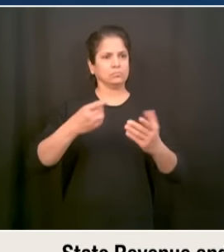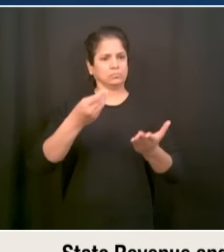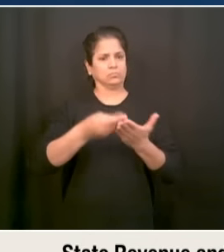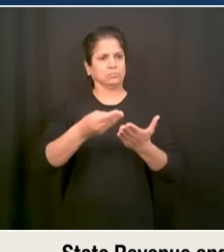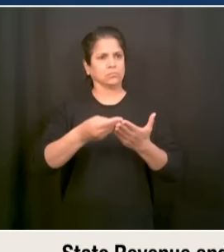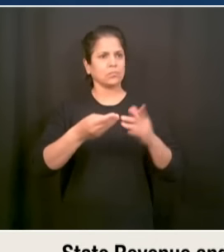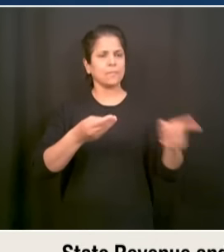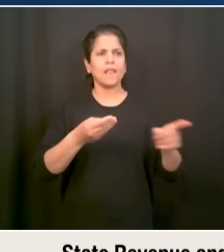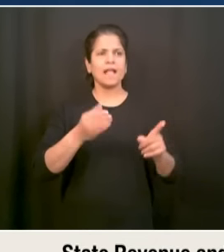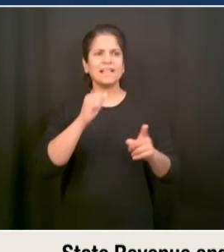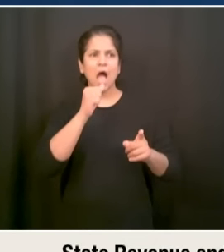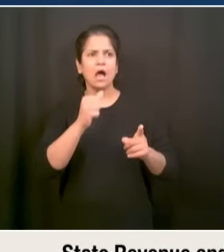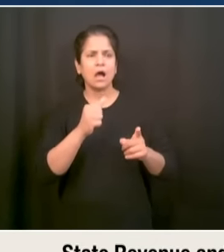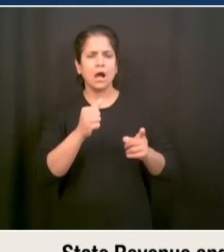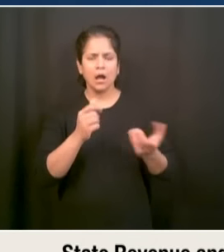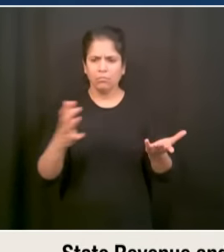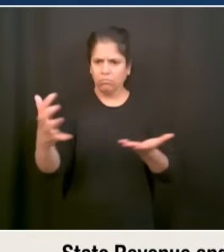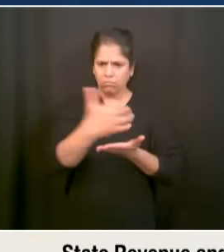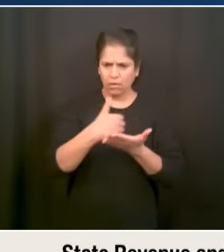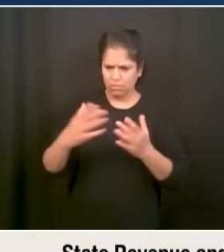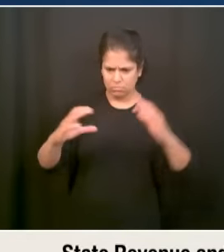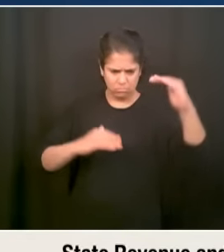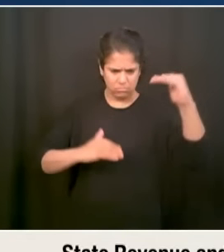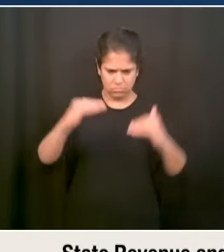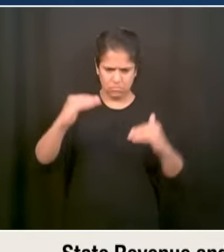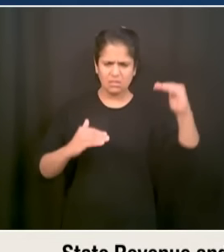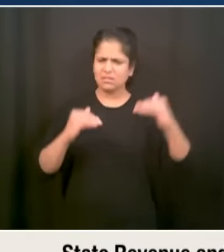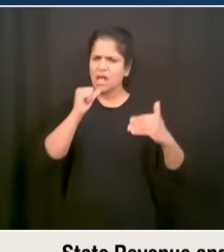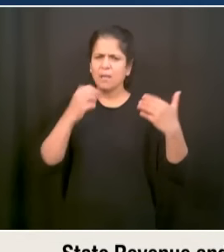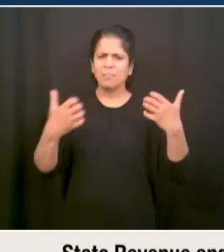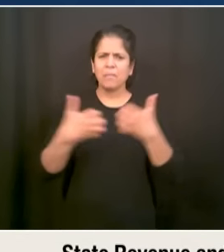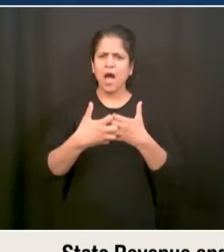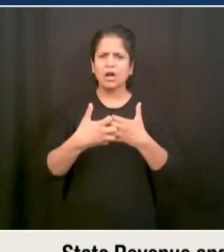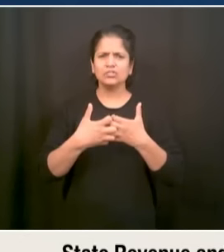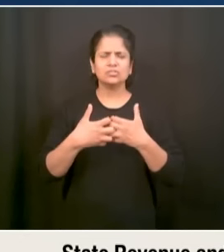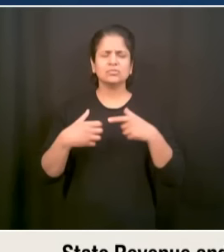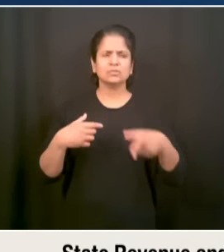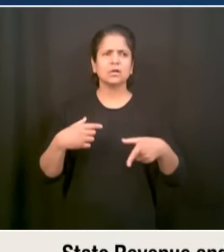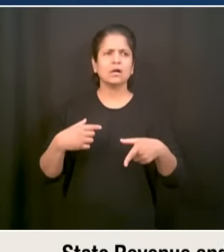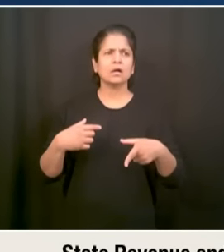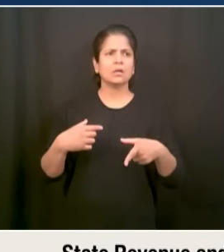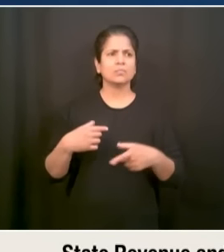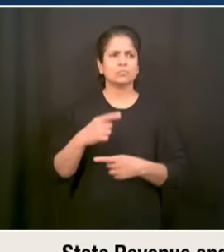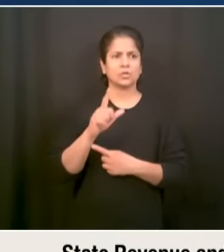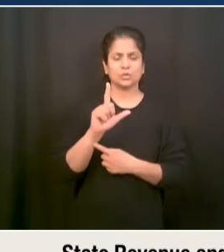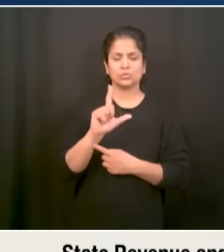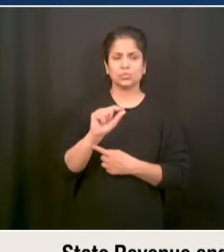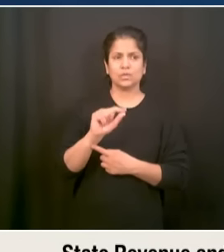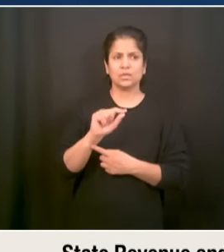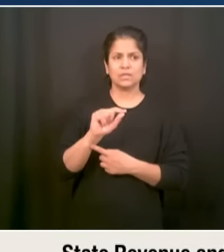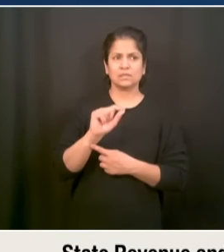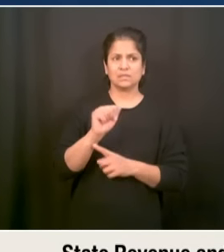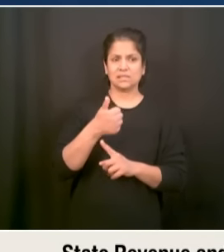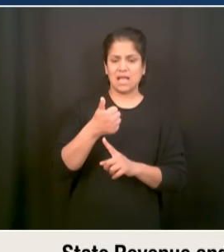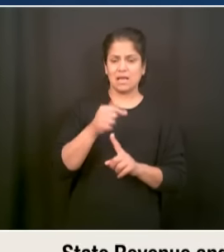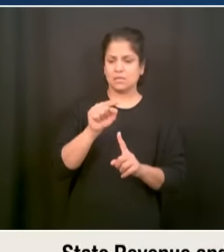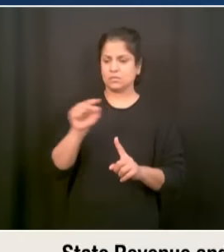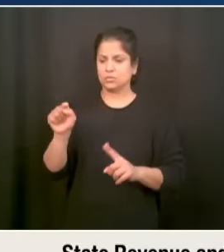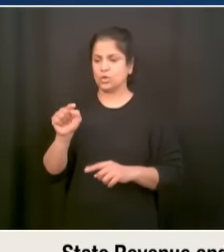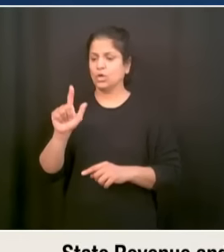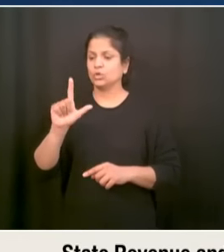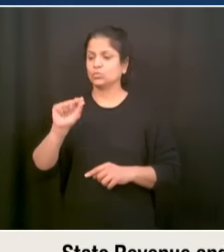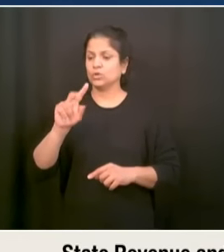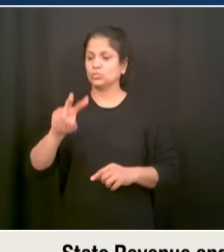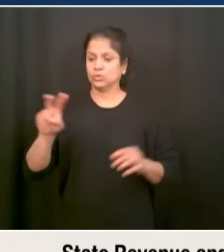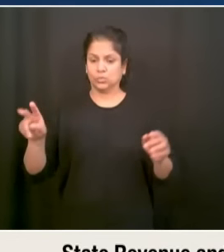2010 to fiscal year 2022, a period where Andrew Cuomo served as governor for almost the entire duration,